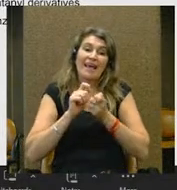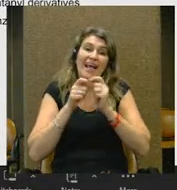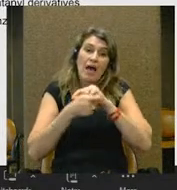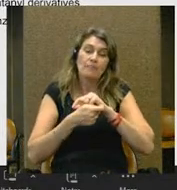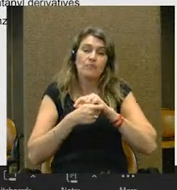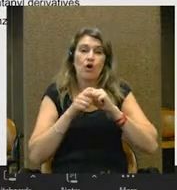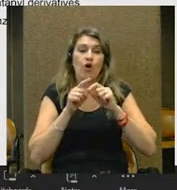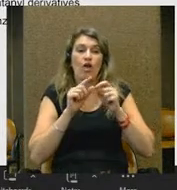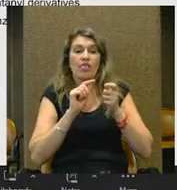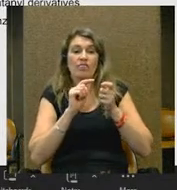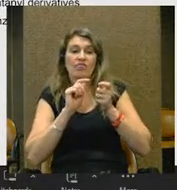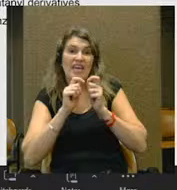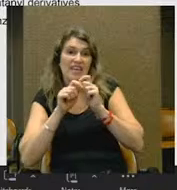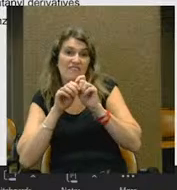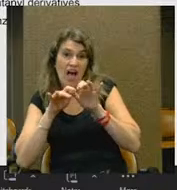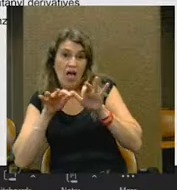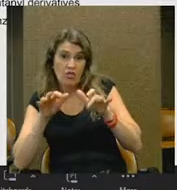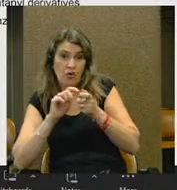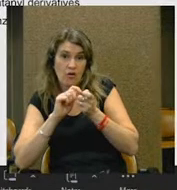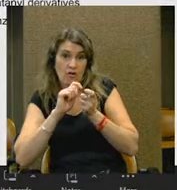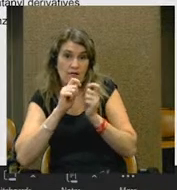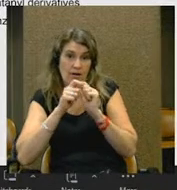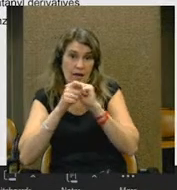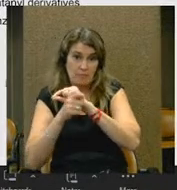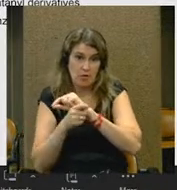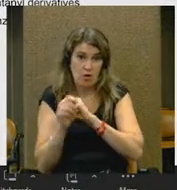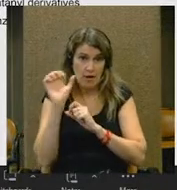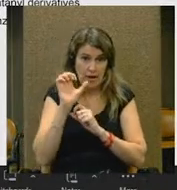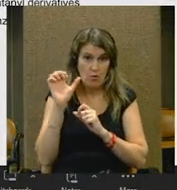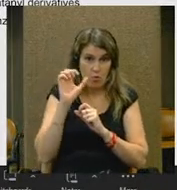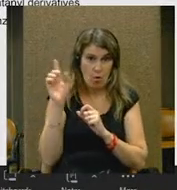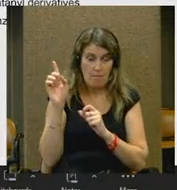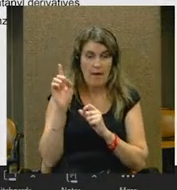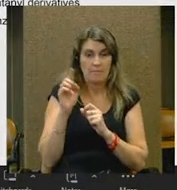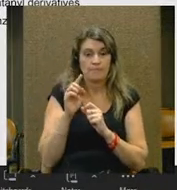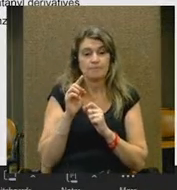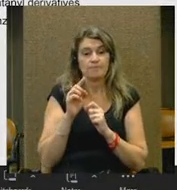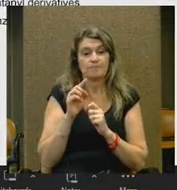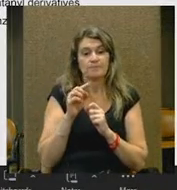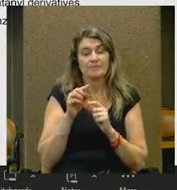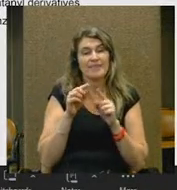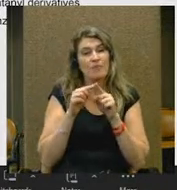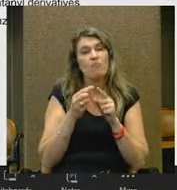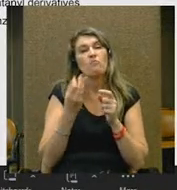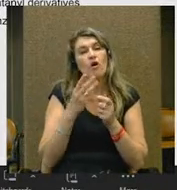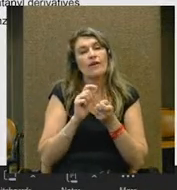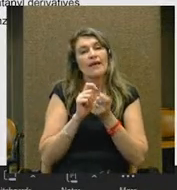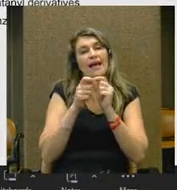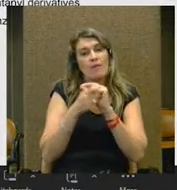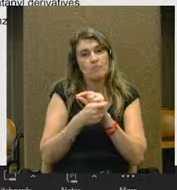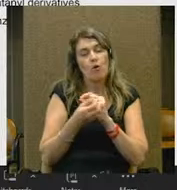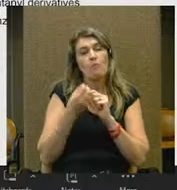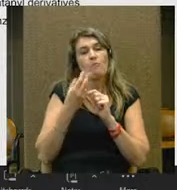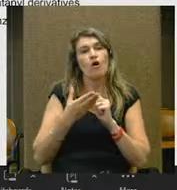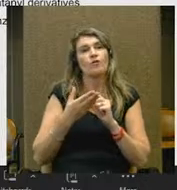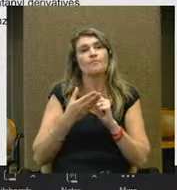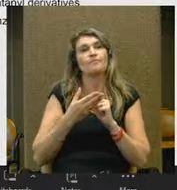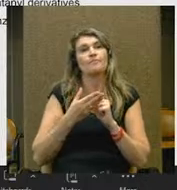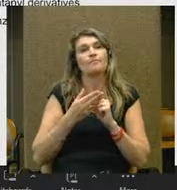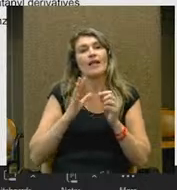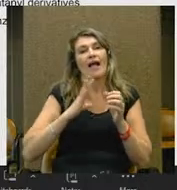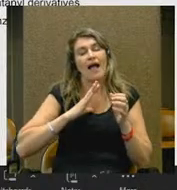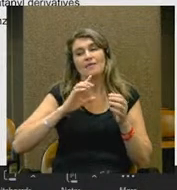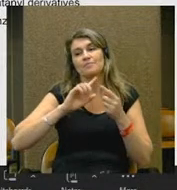due to the targeting, both offline and online, of fentanyl networks by law enforcement in the EU member